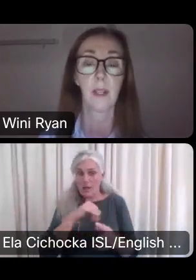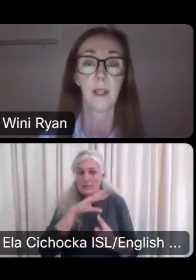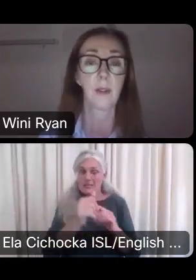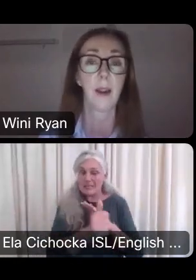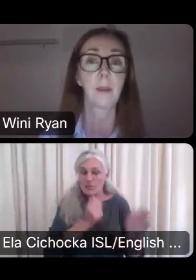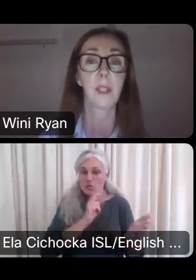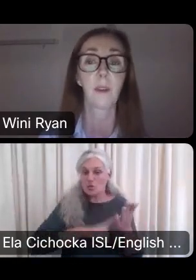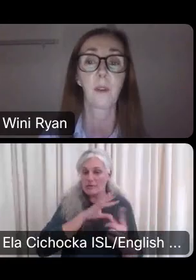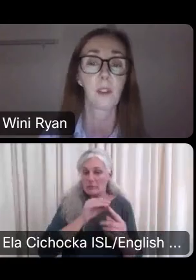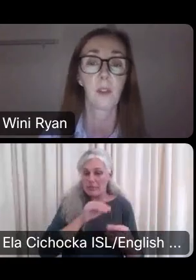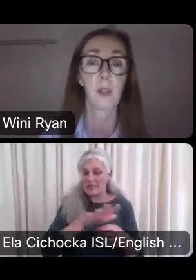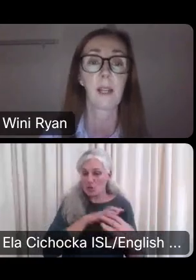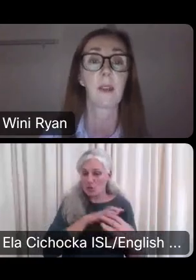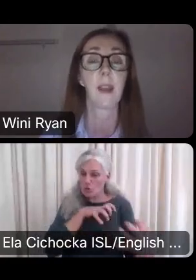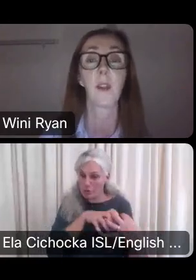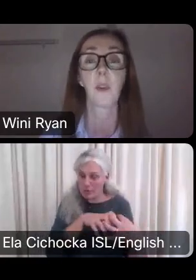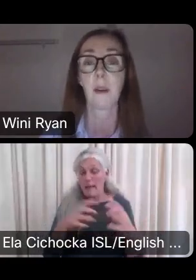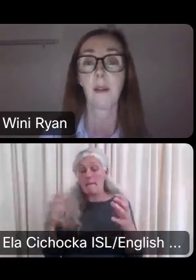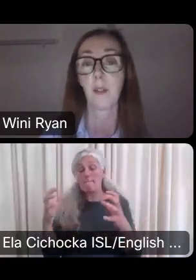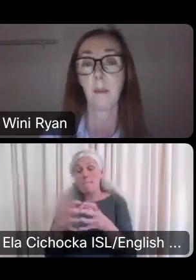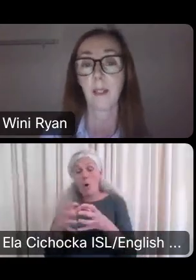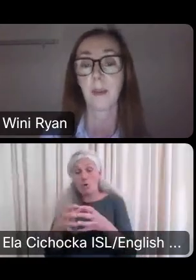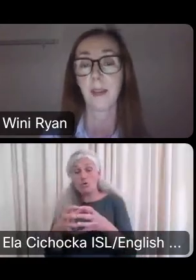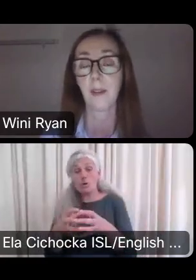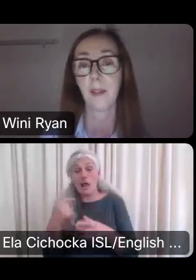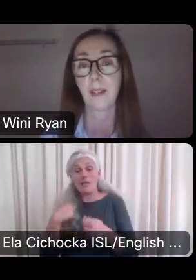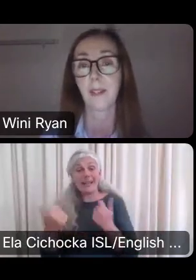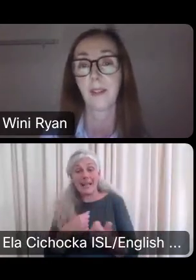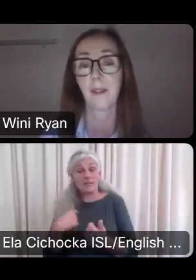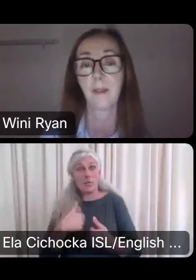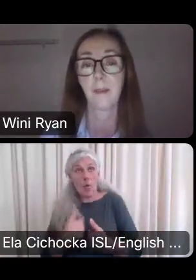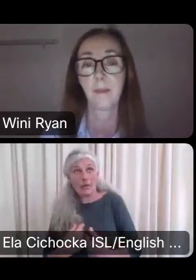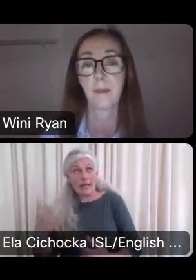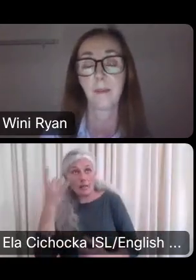used. So I would say go to module 3, and if you have any other queries, come back to me on that.